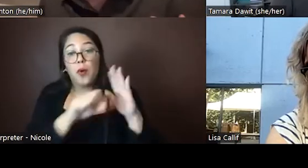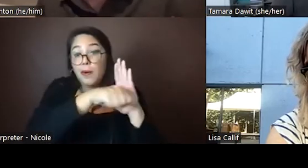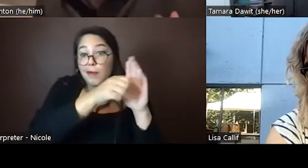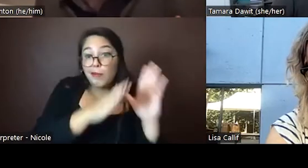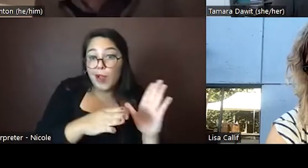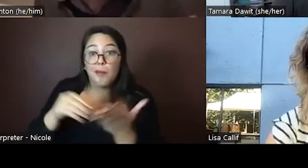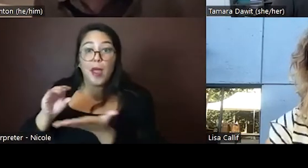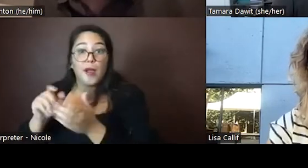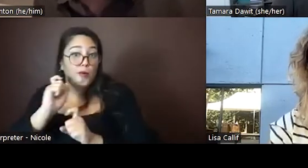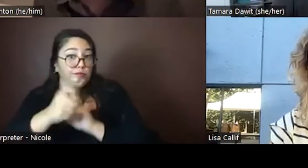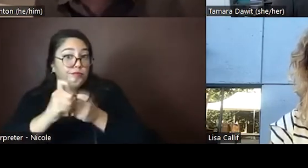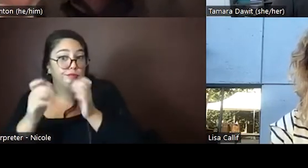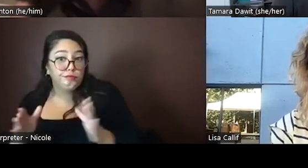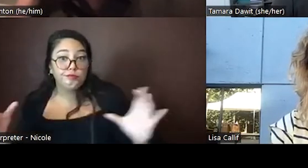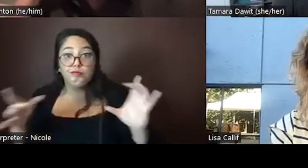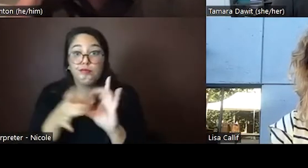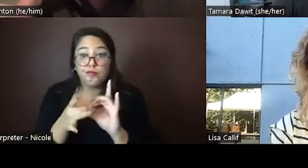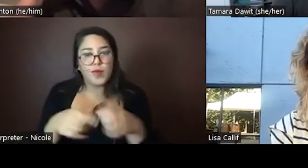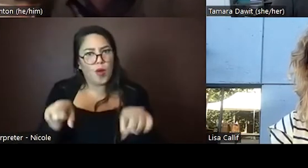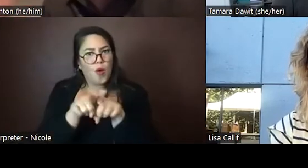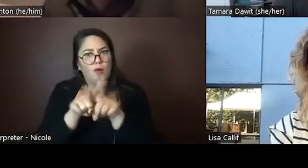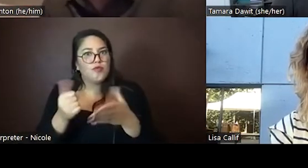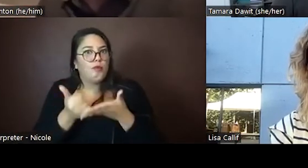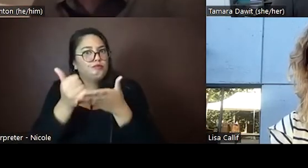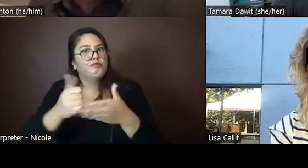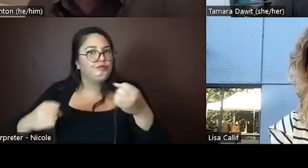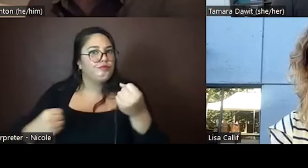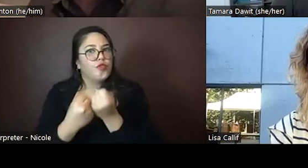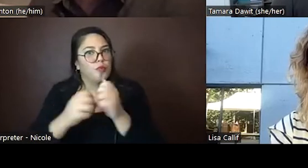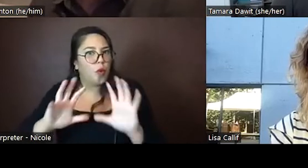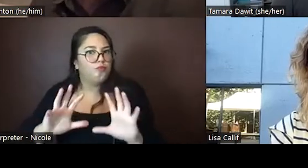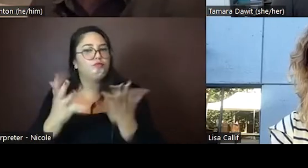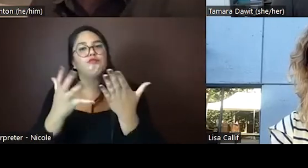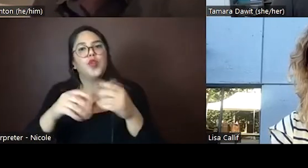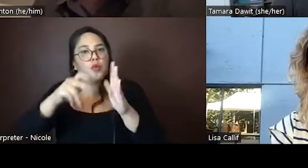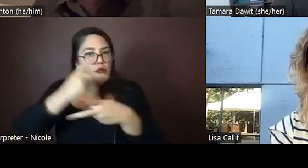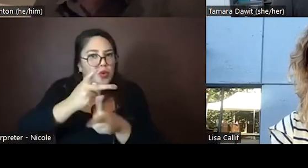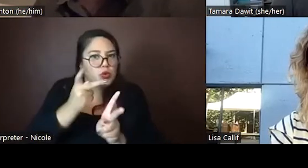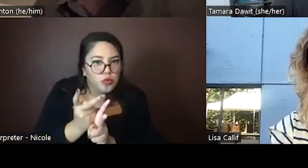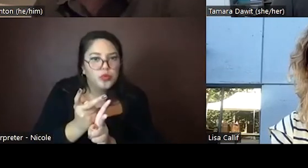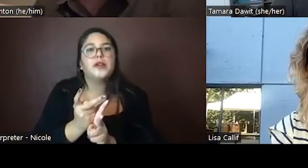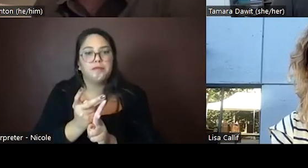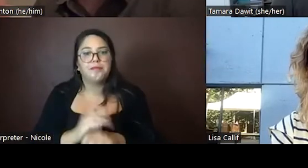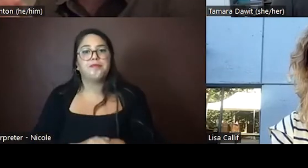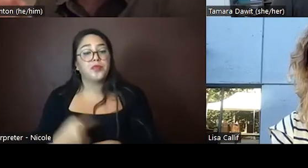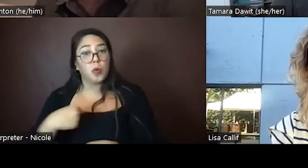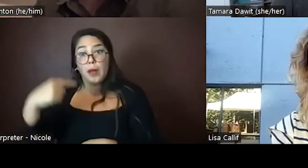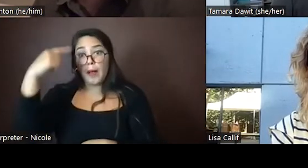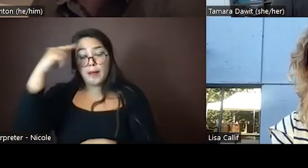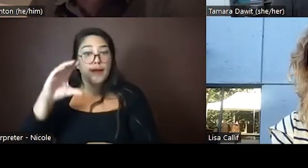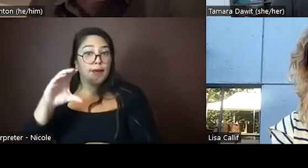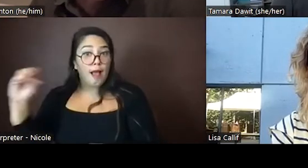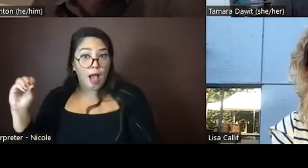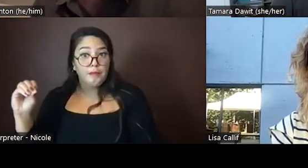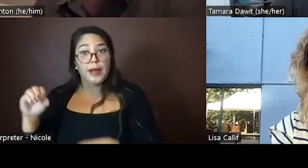but also to actually producing films and having their own production funds. And what I think is that companies and corporations that are